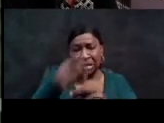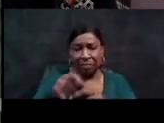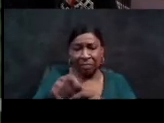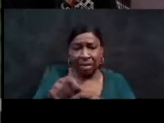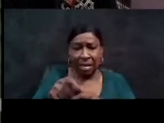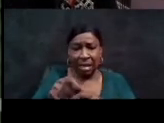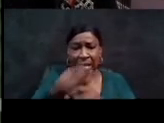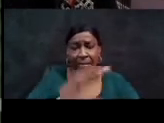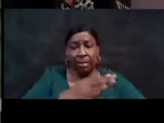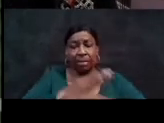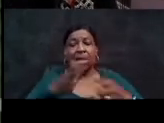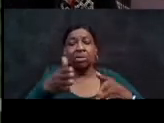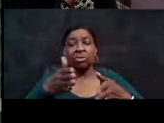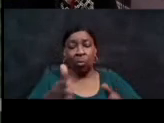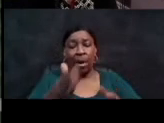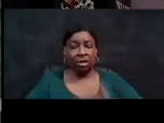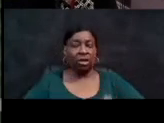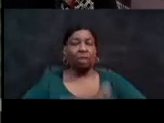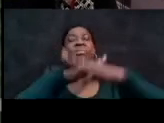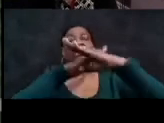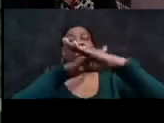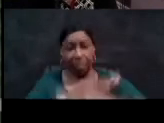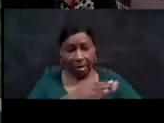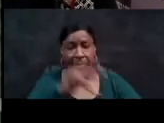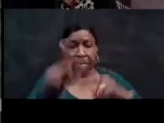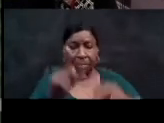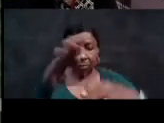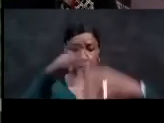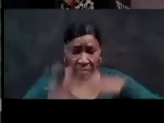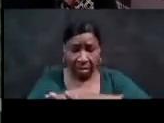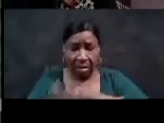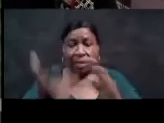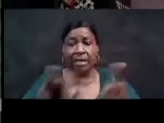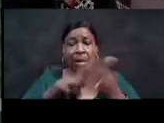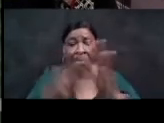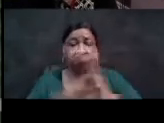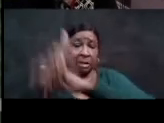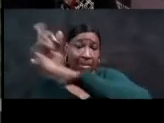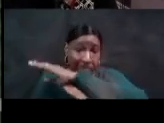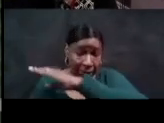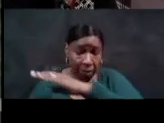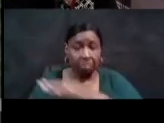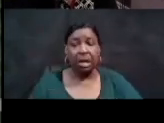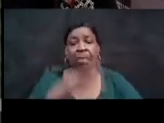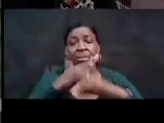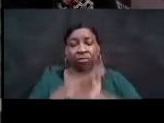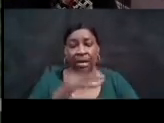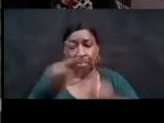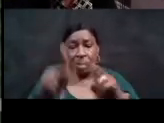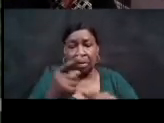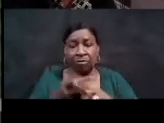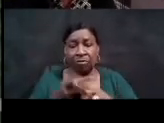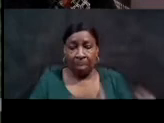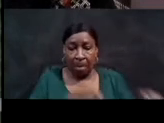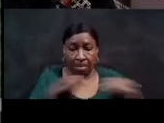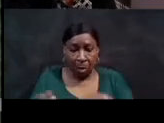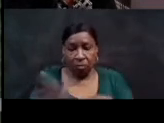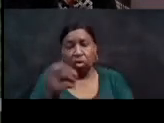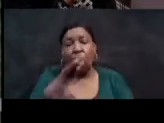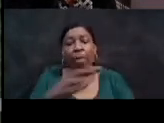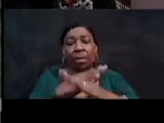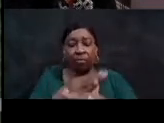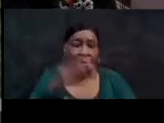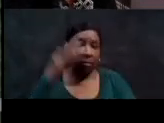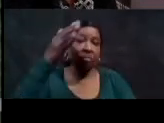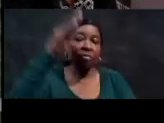deterrence strategy, as something punitive meant to prevent people from moving or prevent future people from